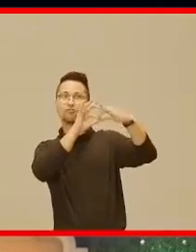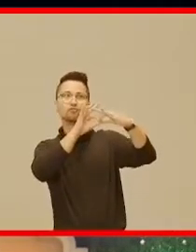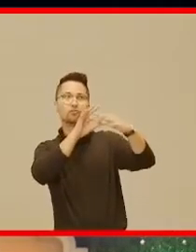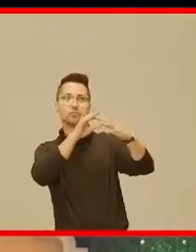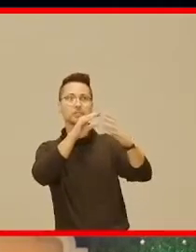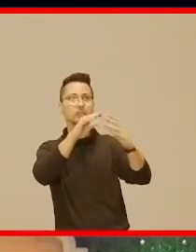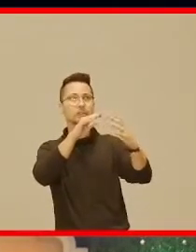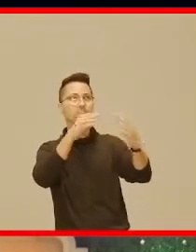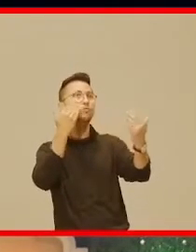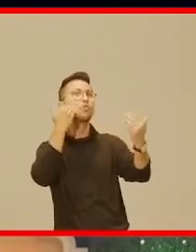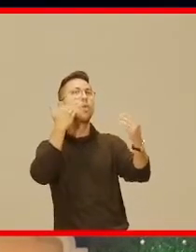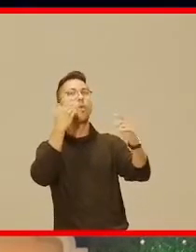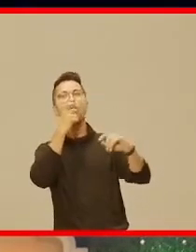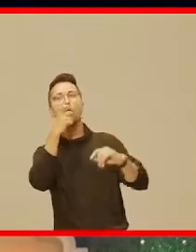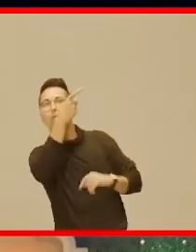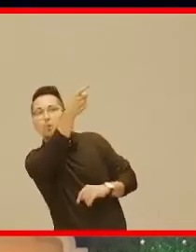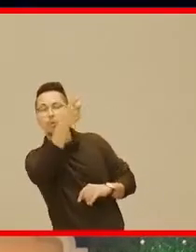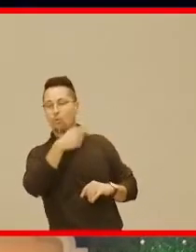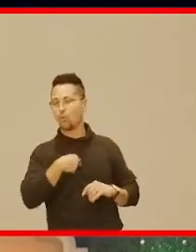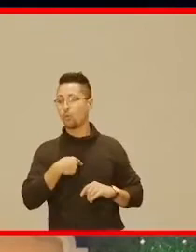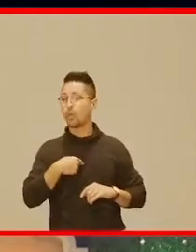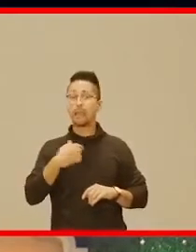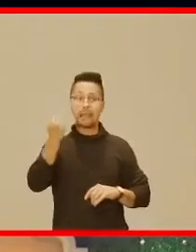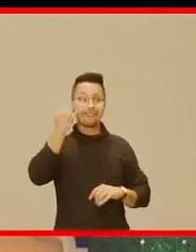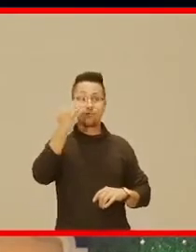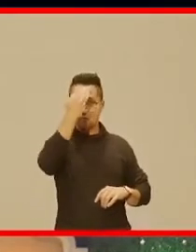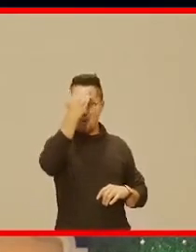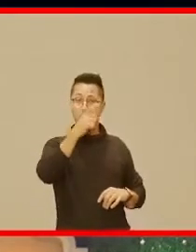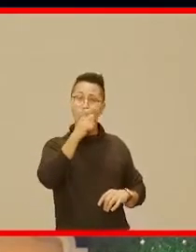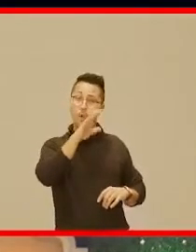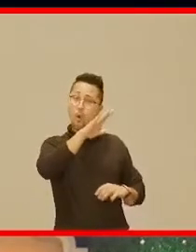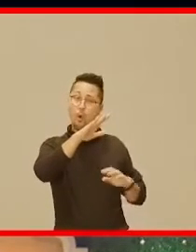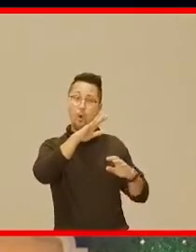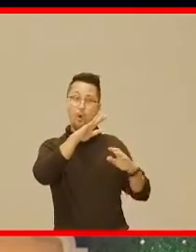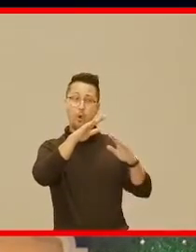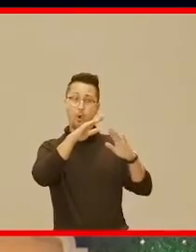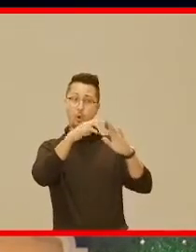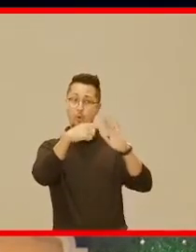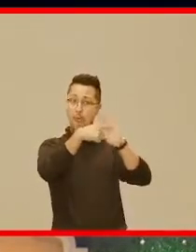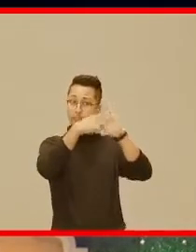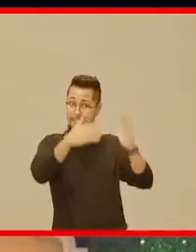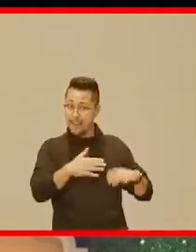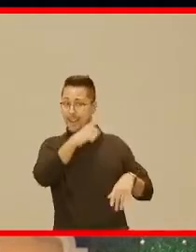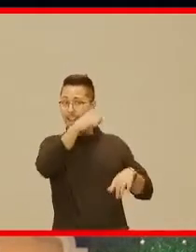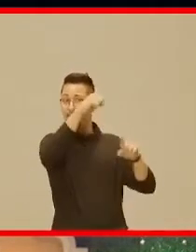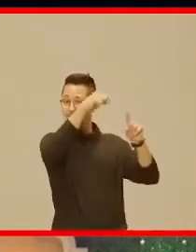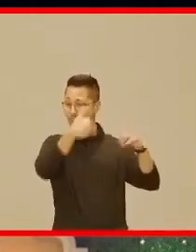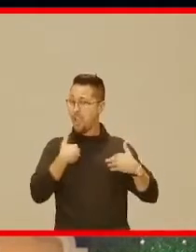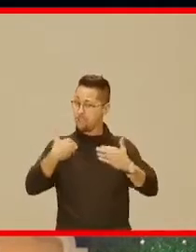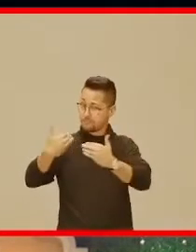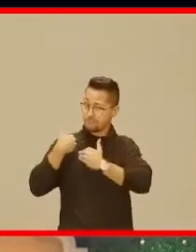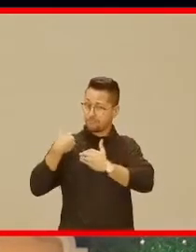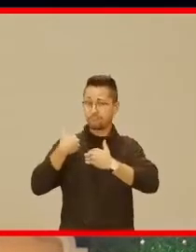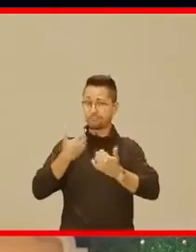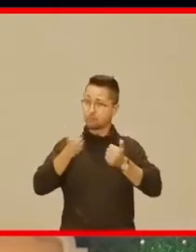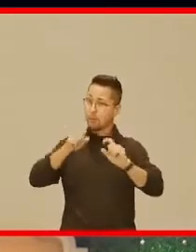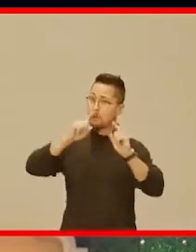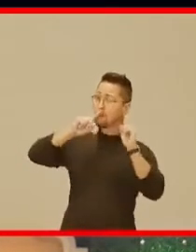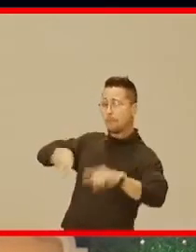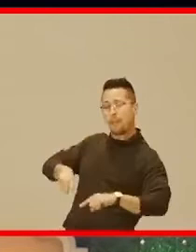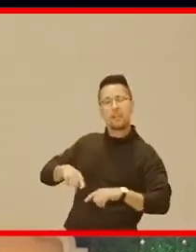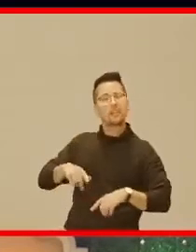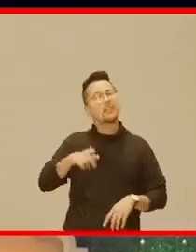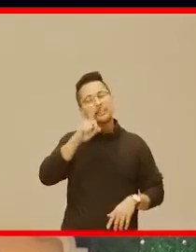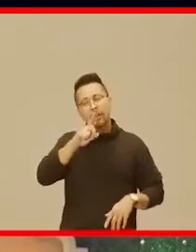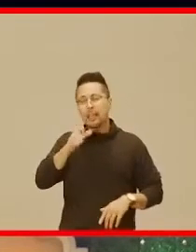your representative or state senator is, you can email them and they have their responsibility to reply and say, well, that's not really something that we